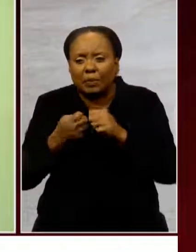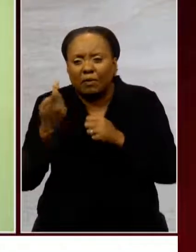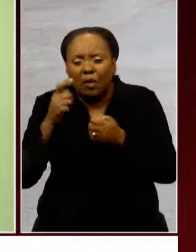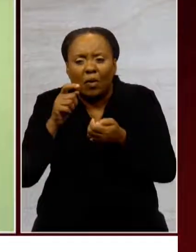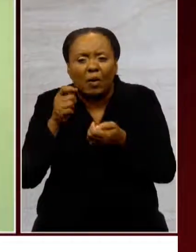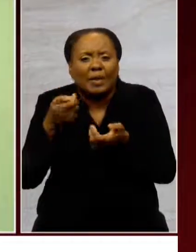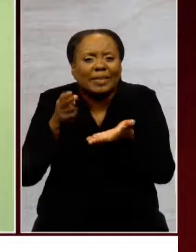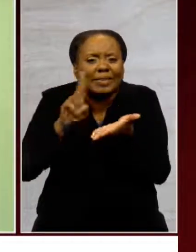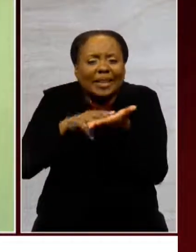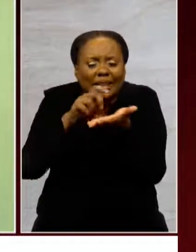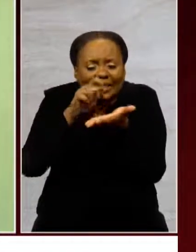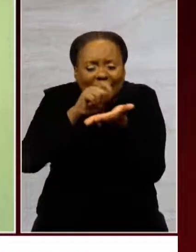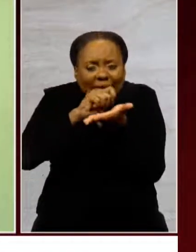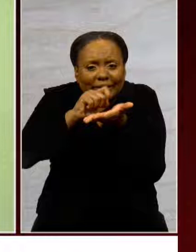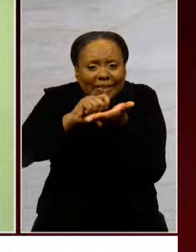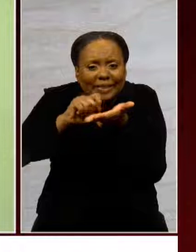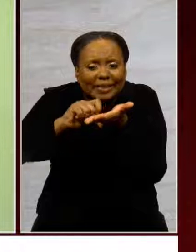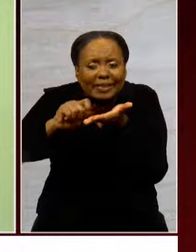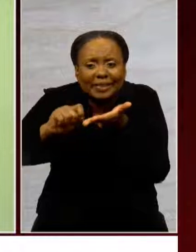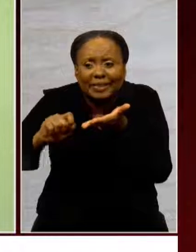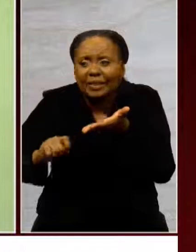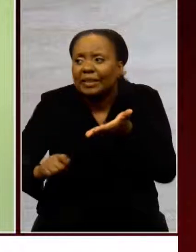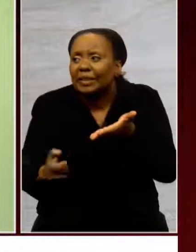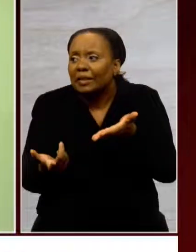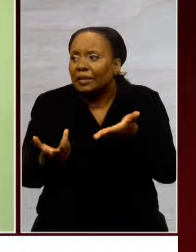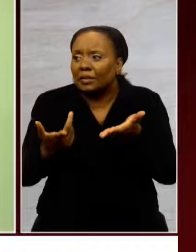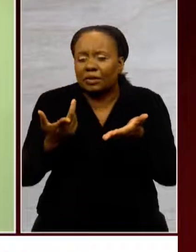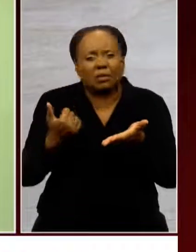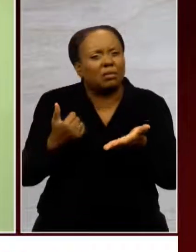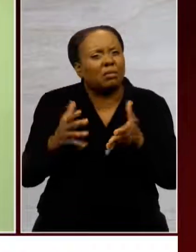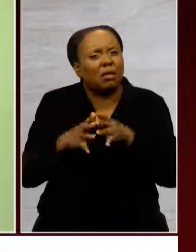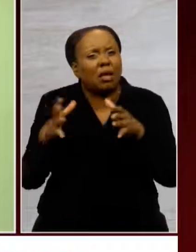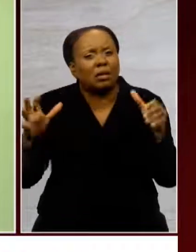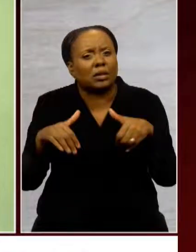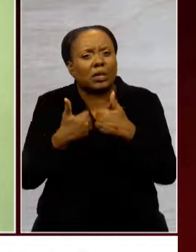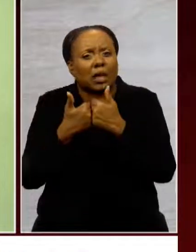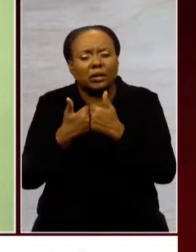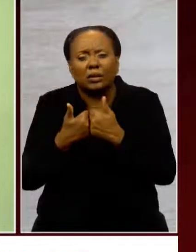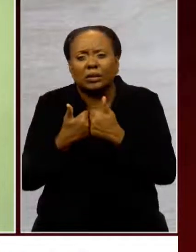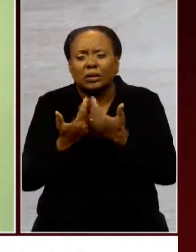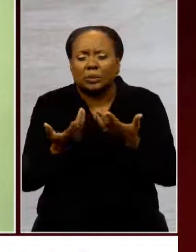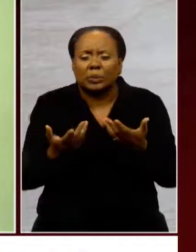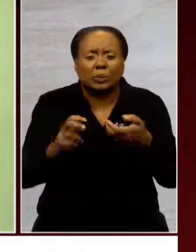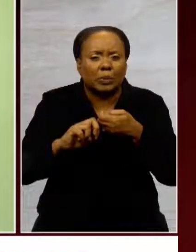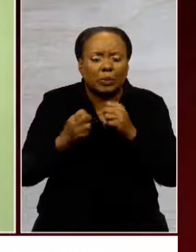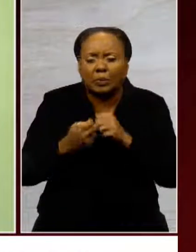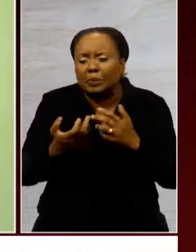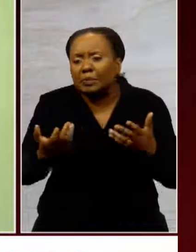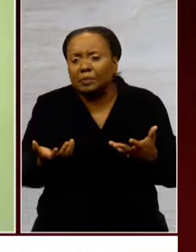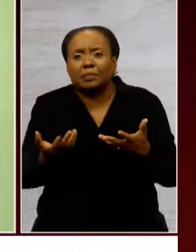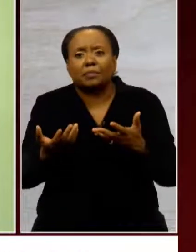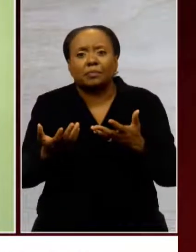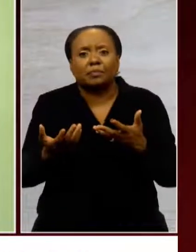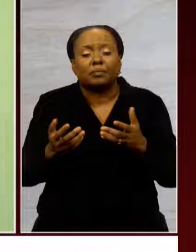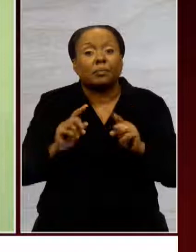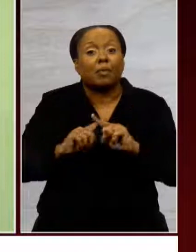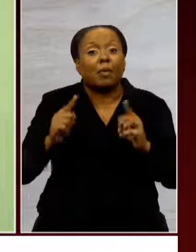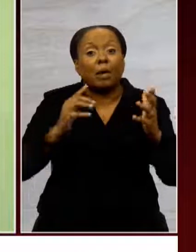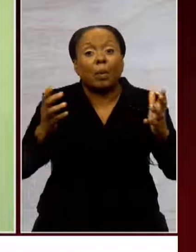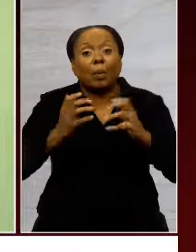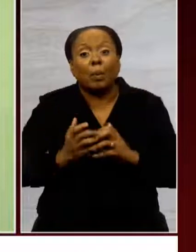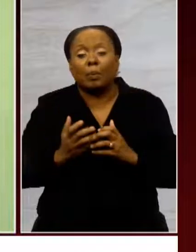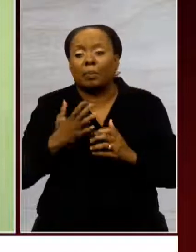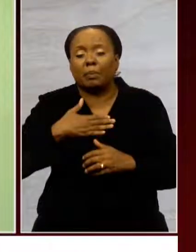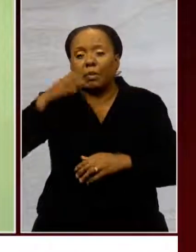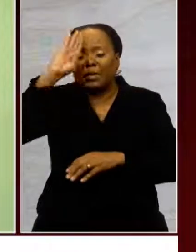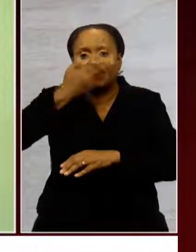fingerprinting identity important for him to move. So there's still a lot of challenges. See that he could actually have a full and fruitful